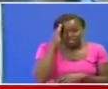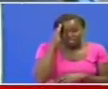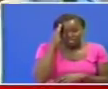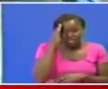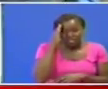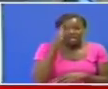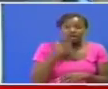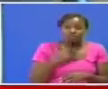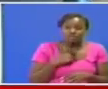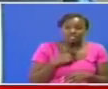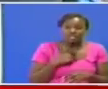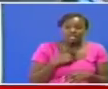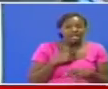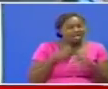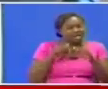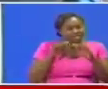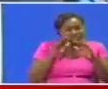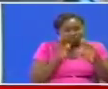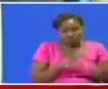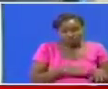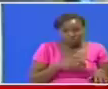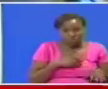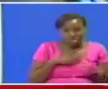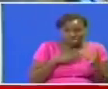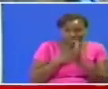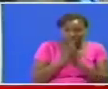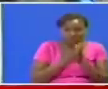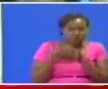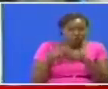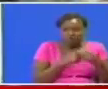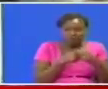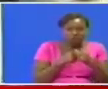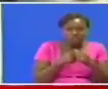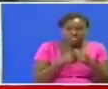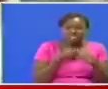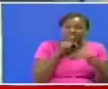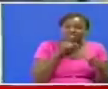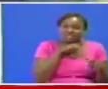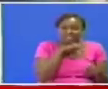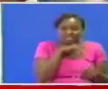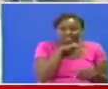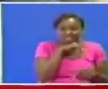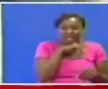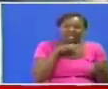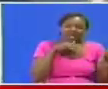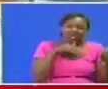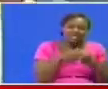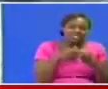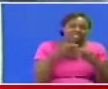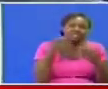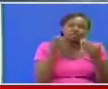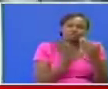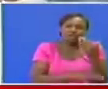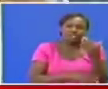I shelved my ambition. We fought together, brother Raila, against a bad draft of